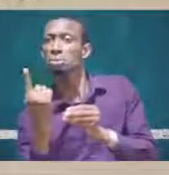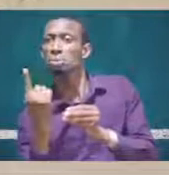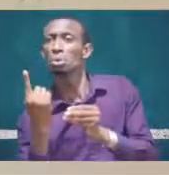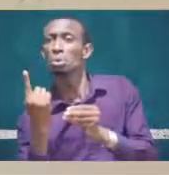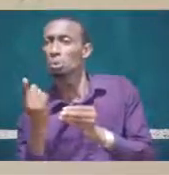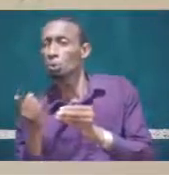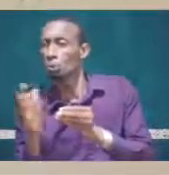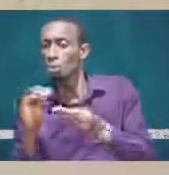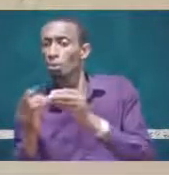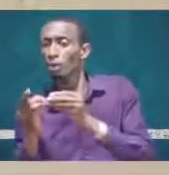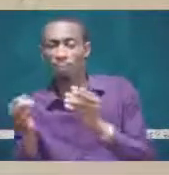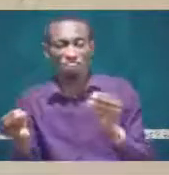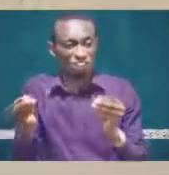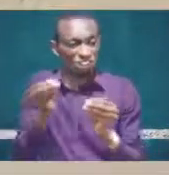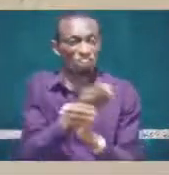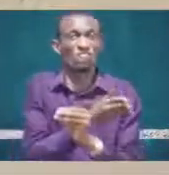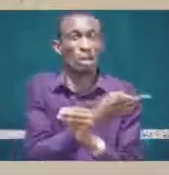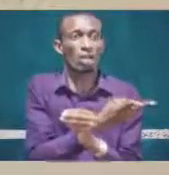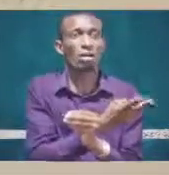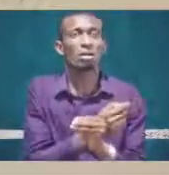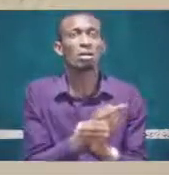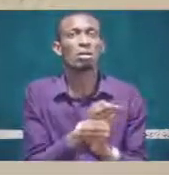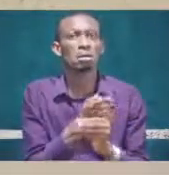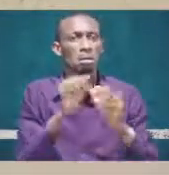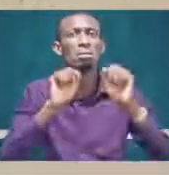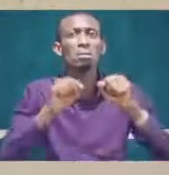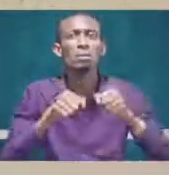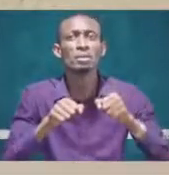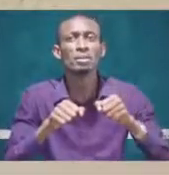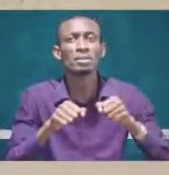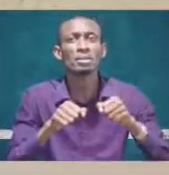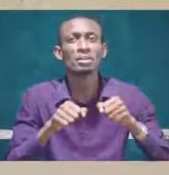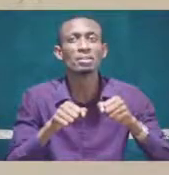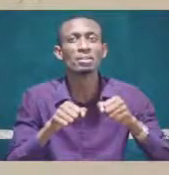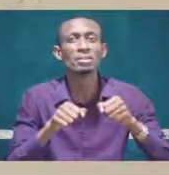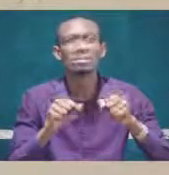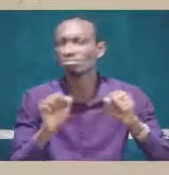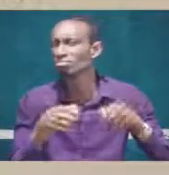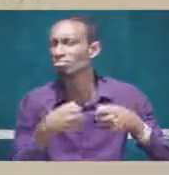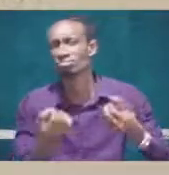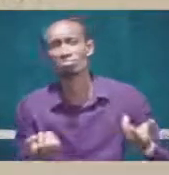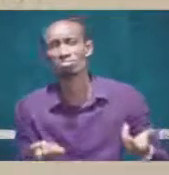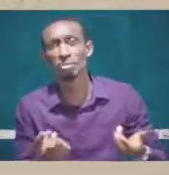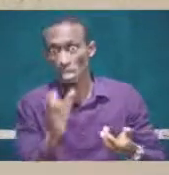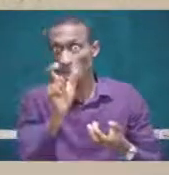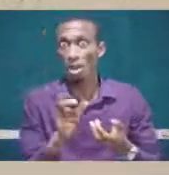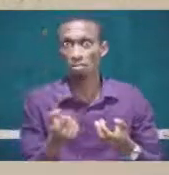end, or you swapped the numbers? Would you access? Those who have ATM